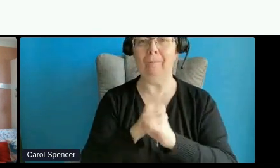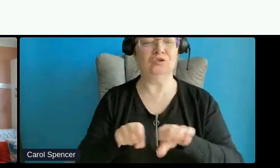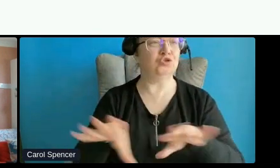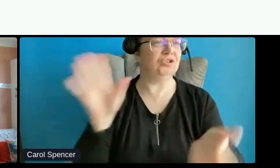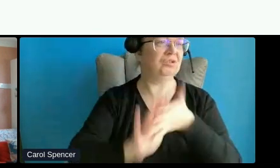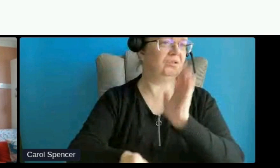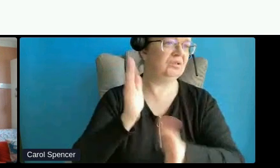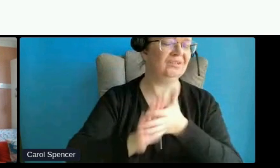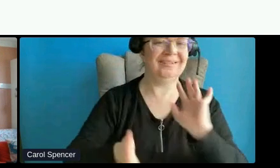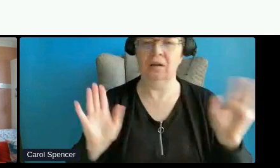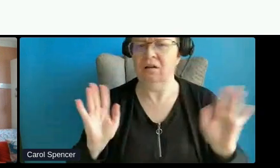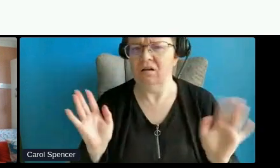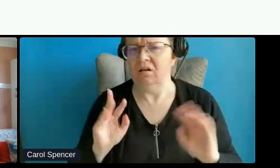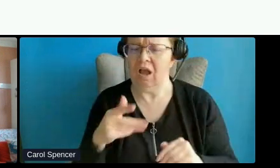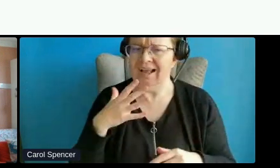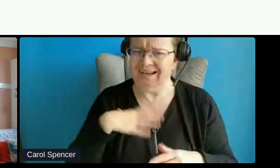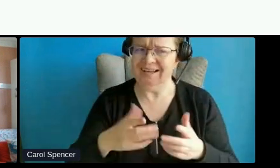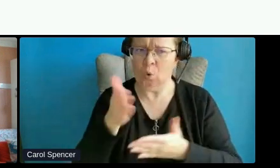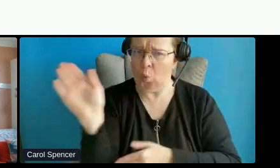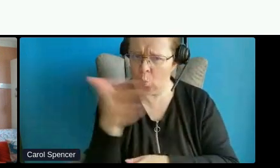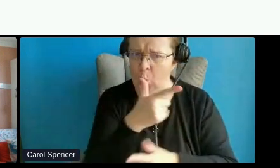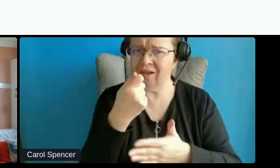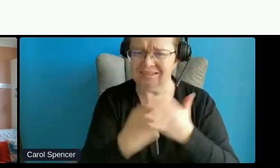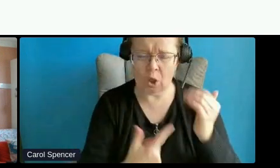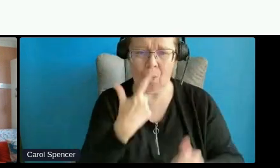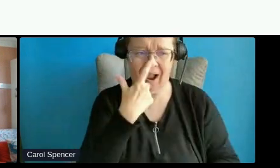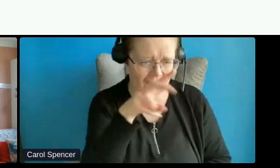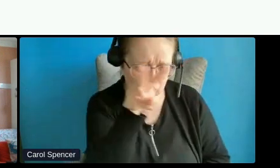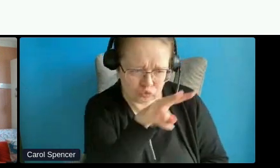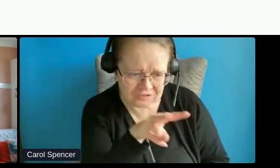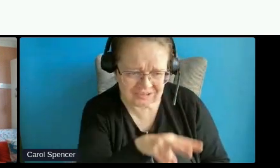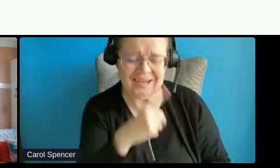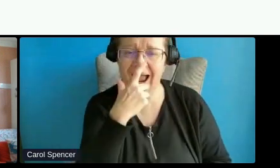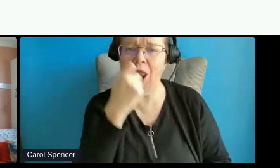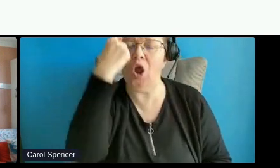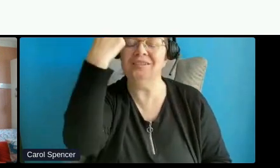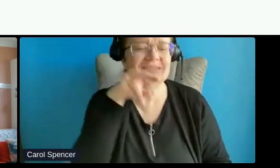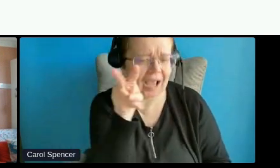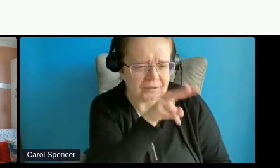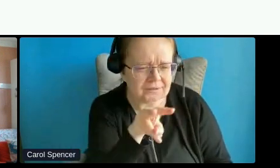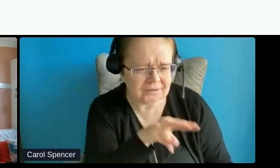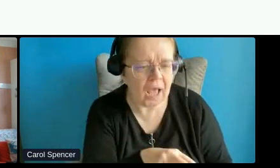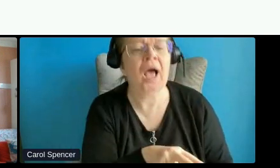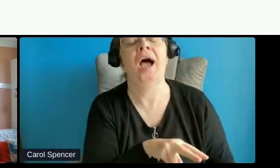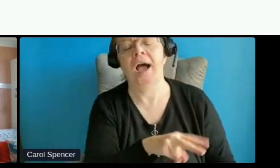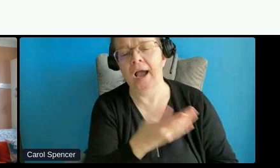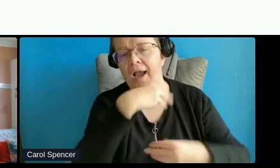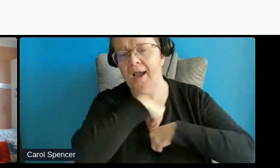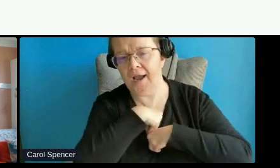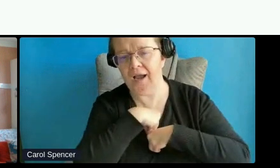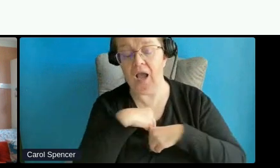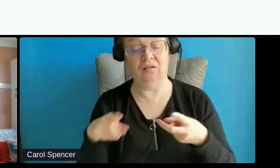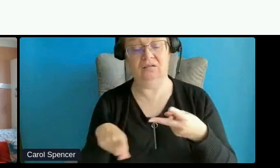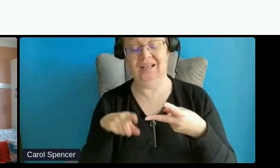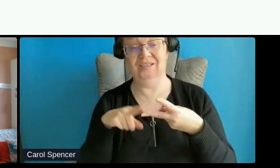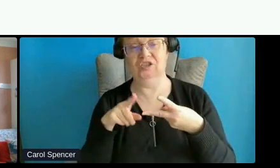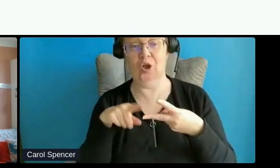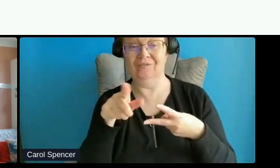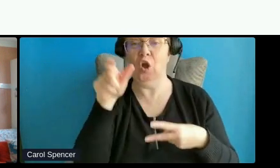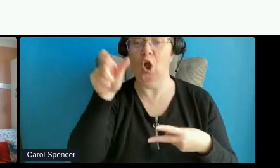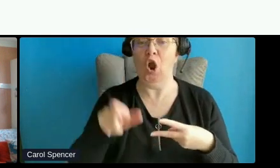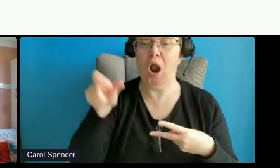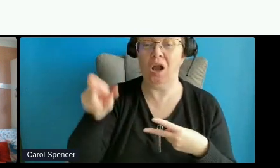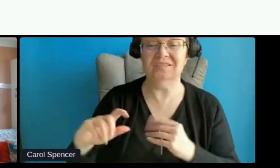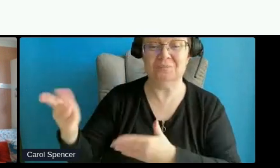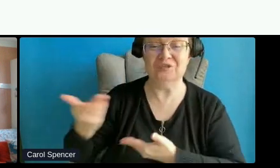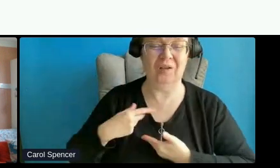sure that all disabled people are able to read it and understand it. The second strand came down to customer service, which we mentioned